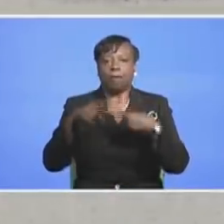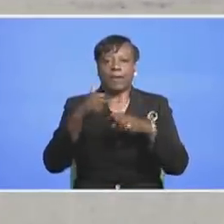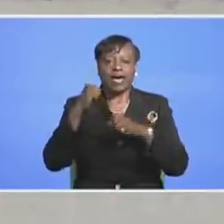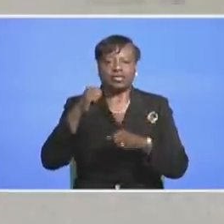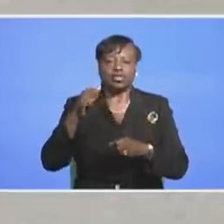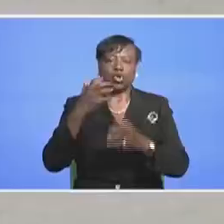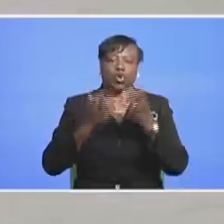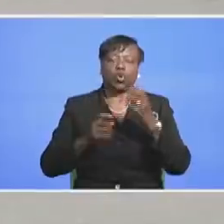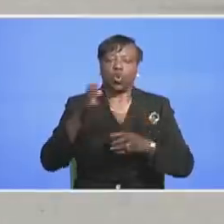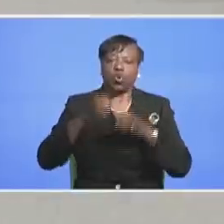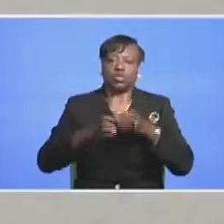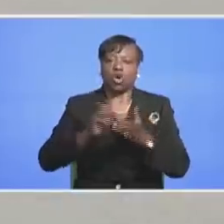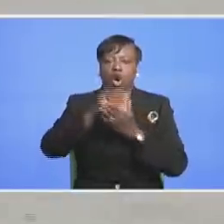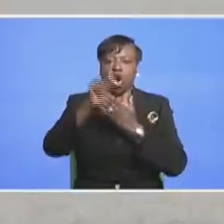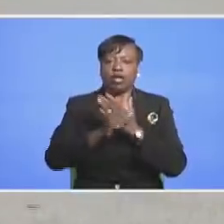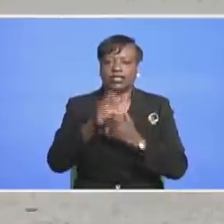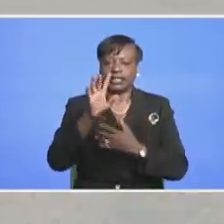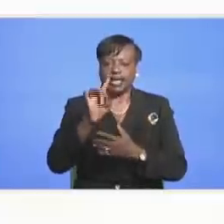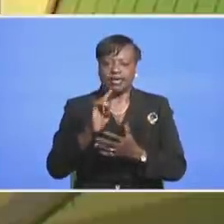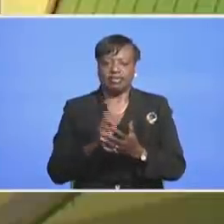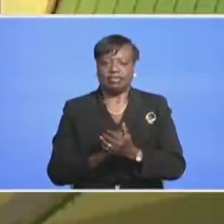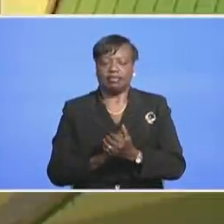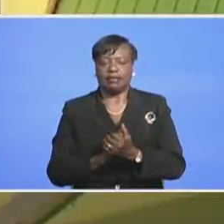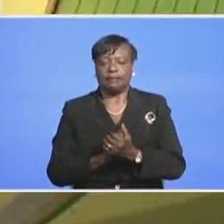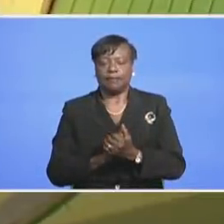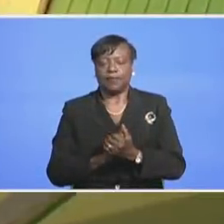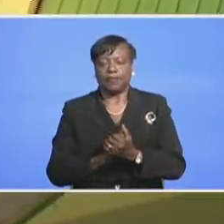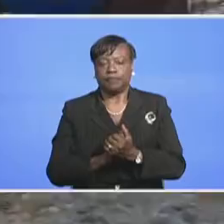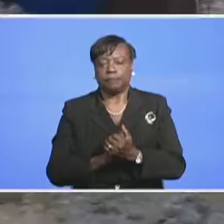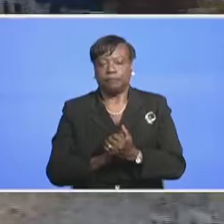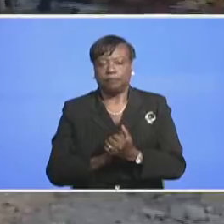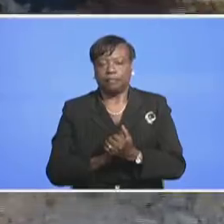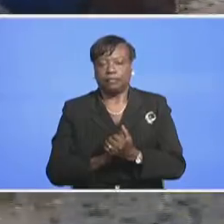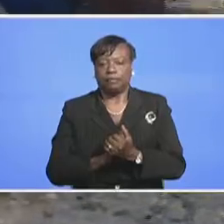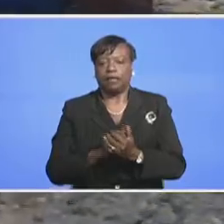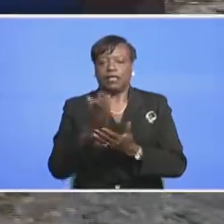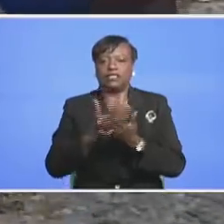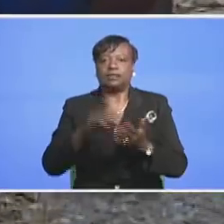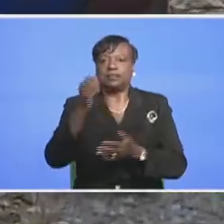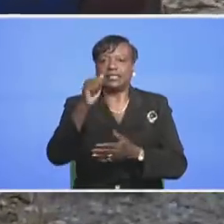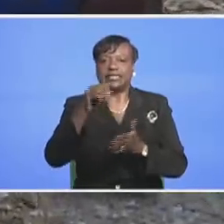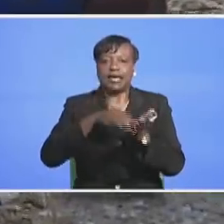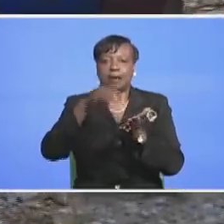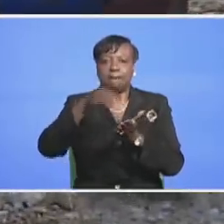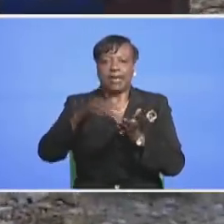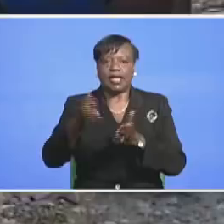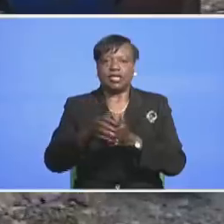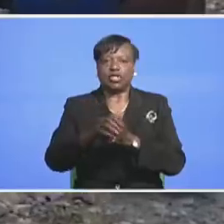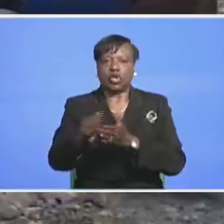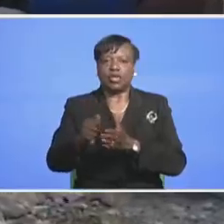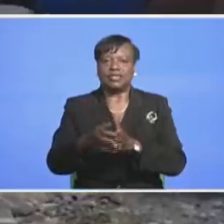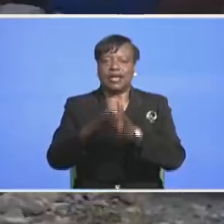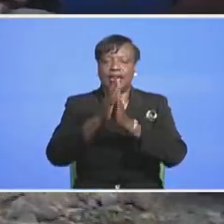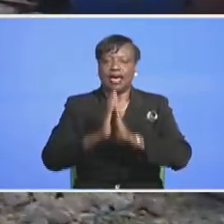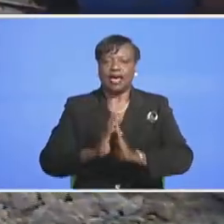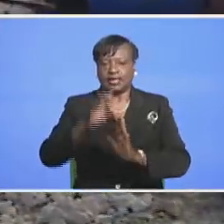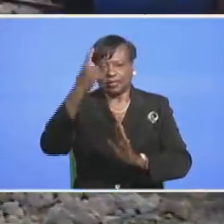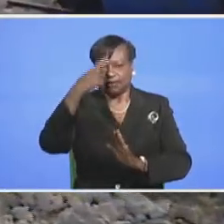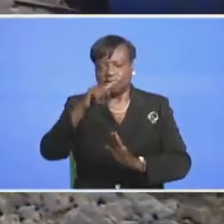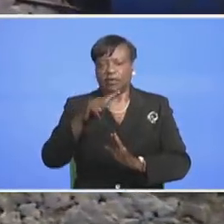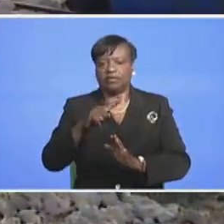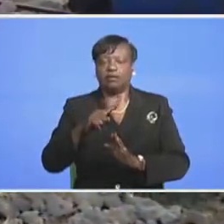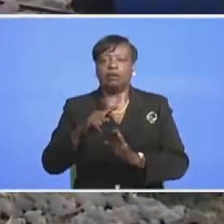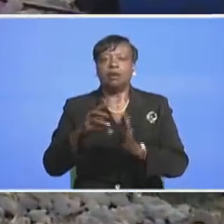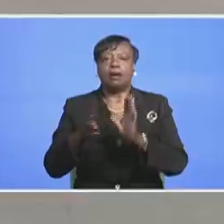court on August 8th. Well, some $10 million has been requested in the 2018 budget by the Ministry